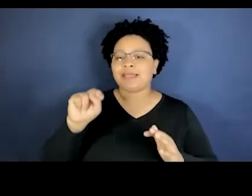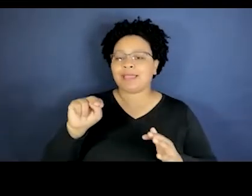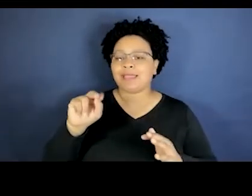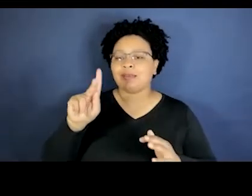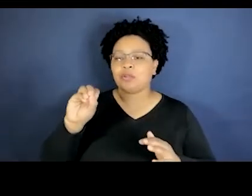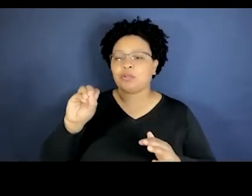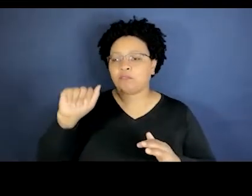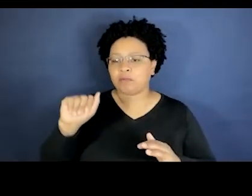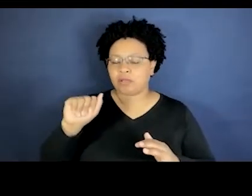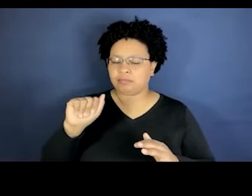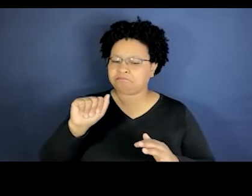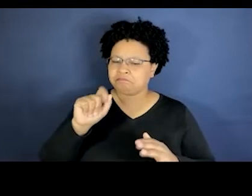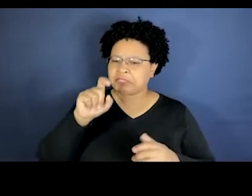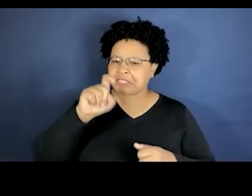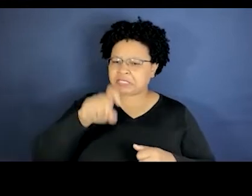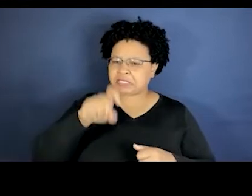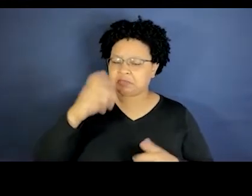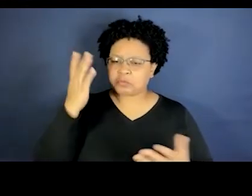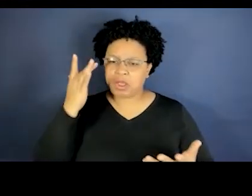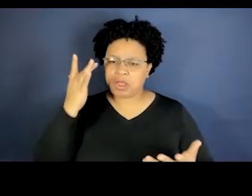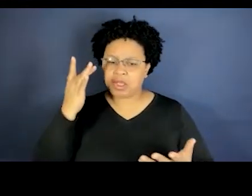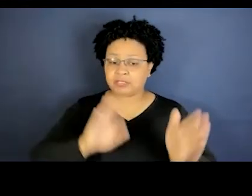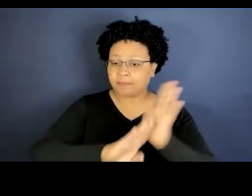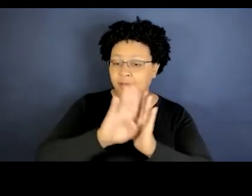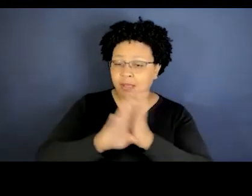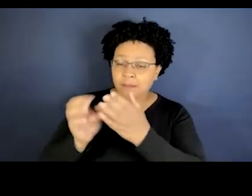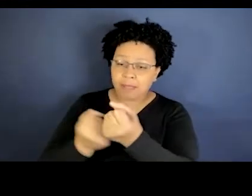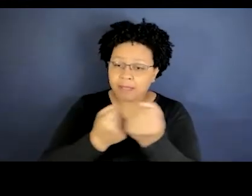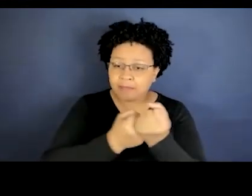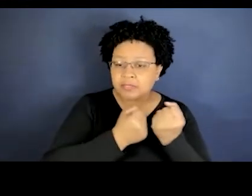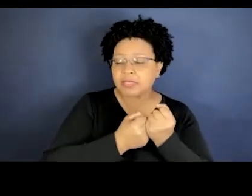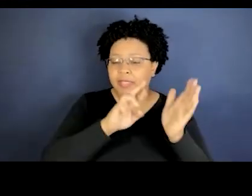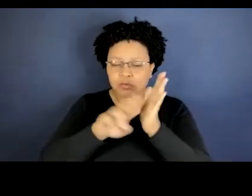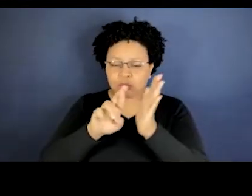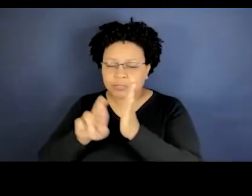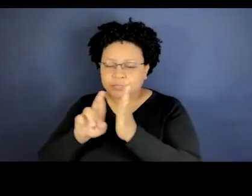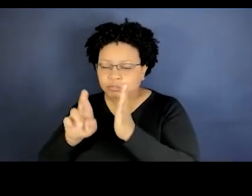the advocacy development and the resource sharing for Black families.